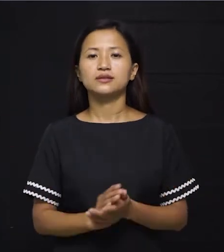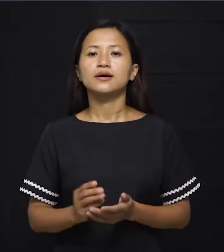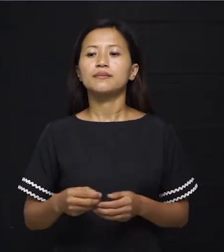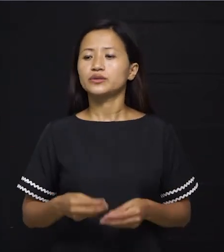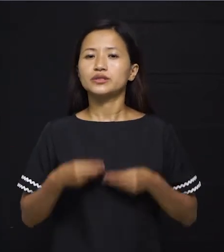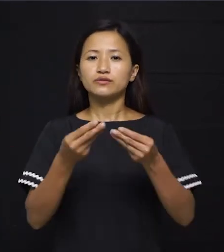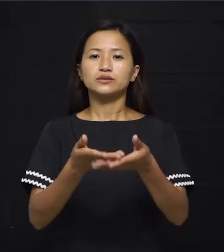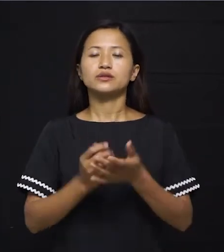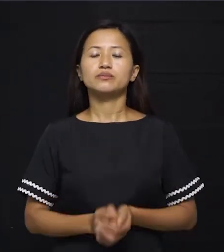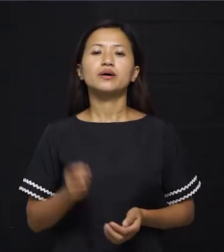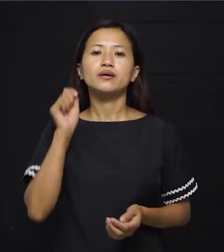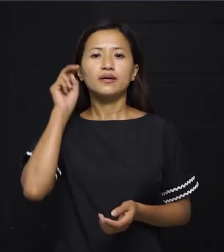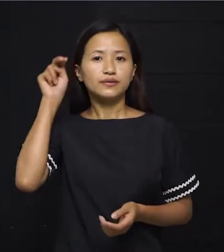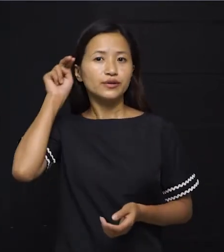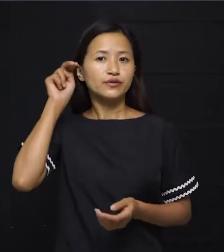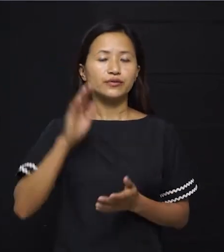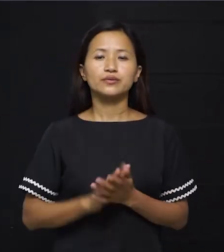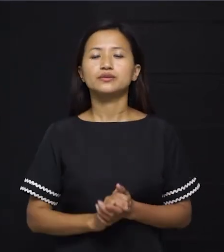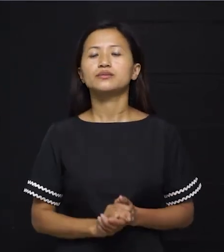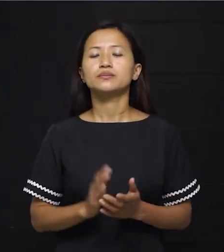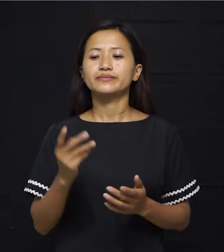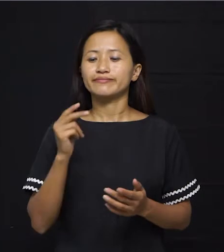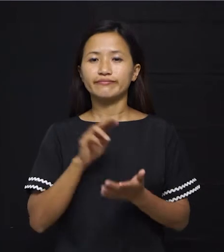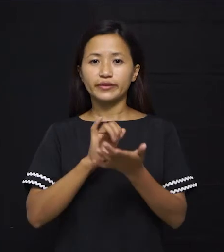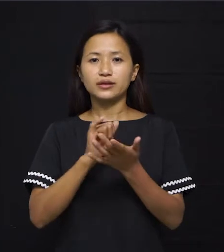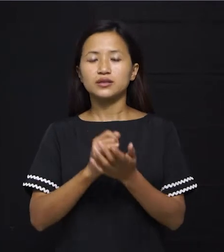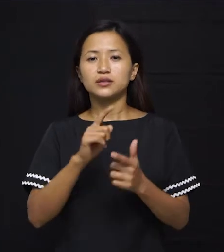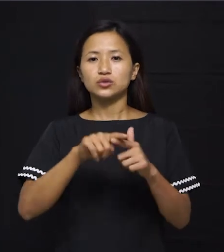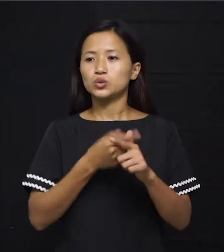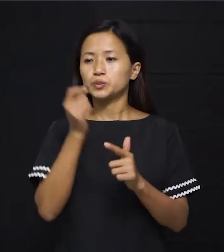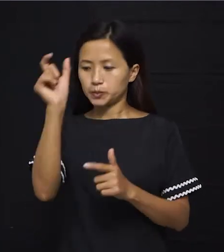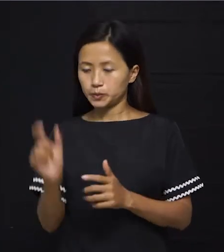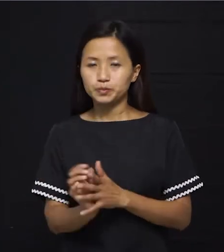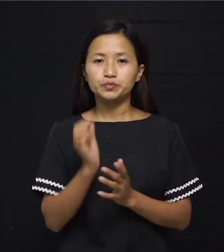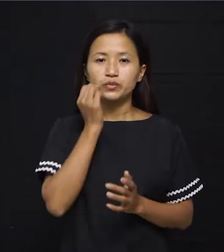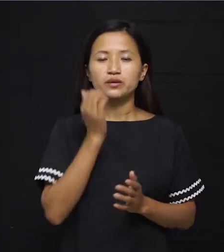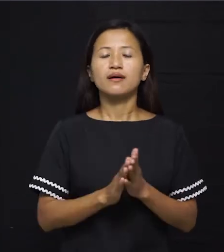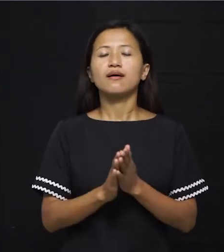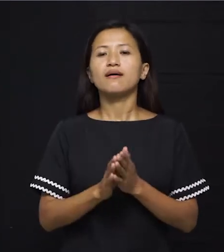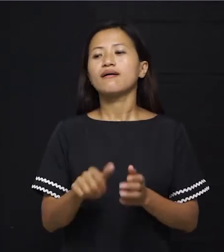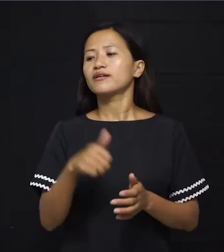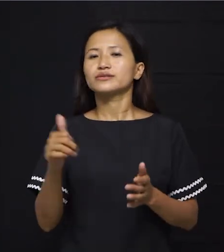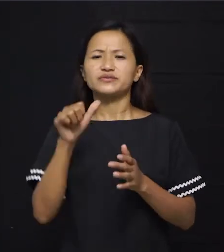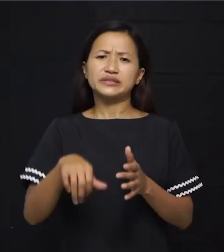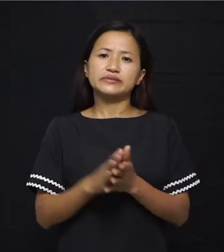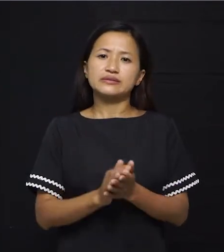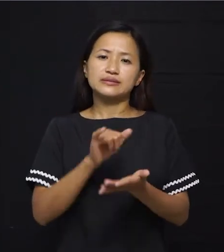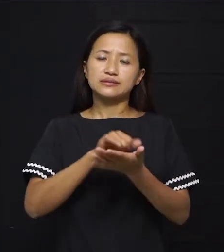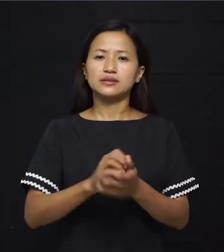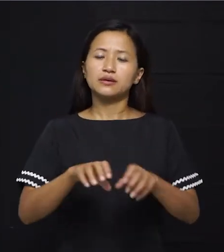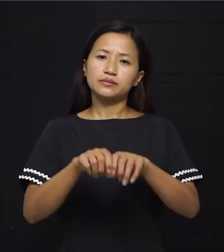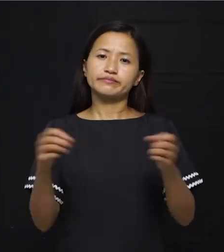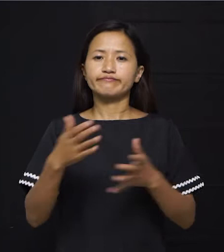nephew, that is Juman Shaikh, okay? And after this, their friendship got into a problem. They